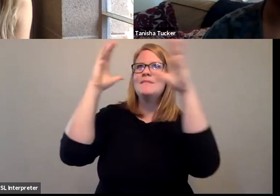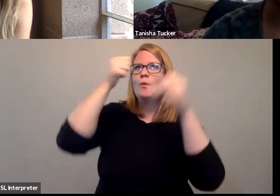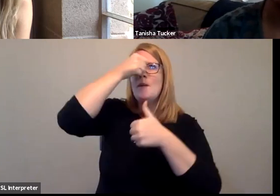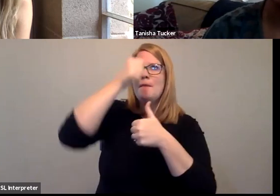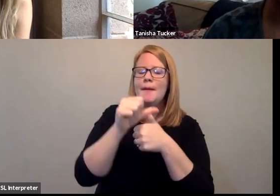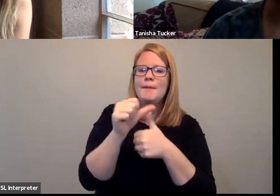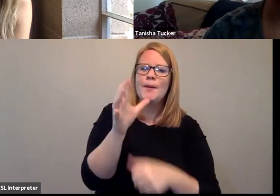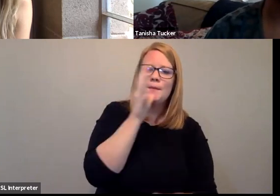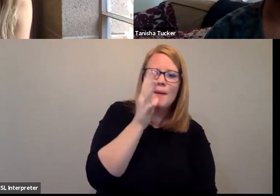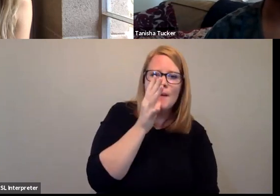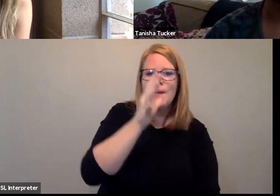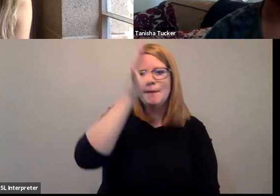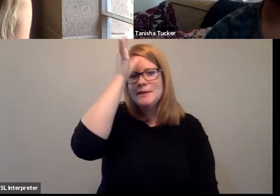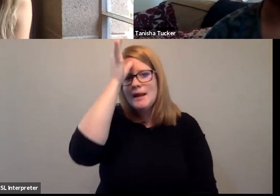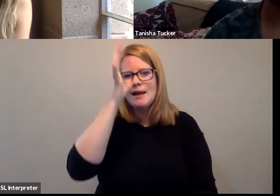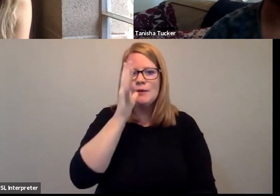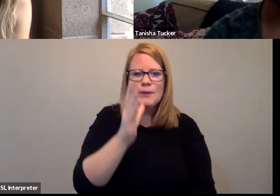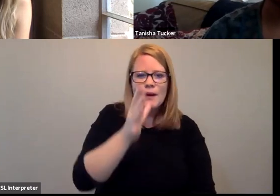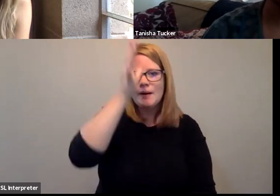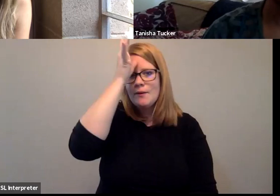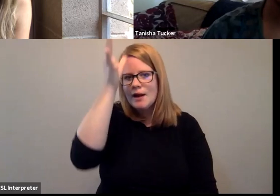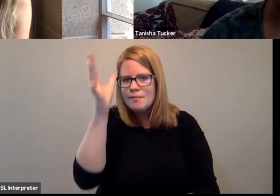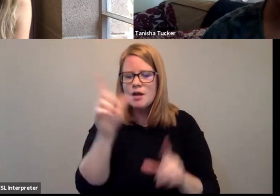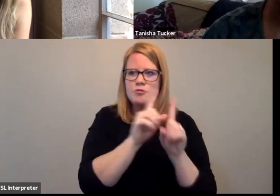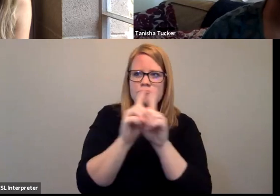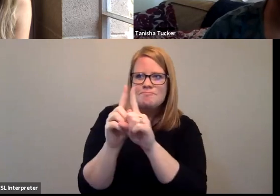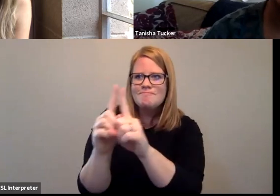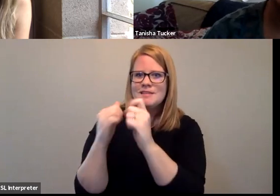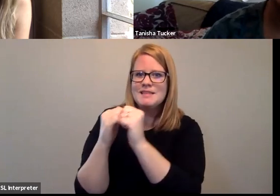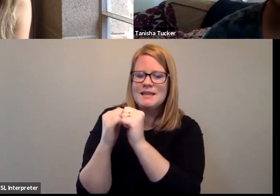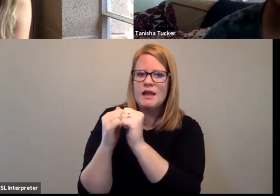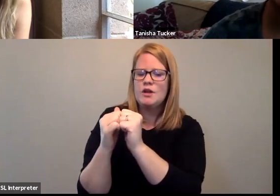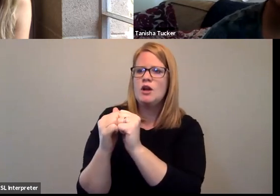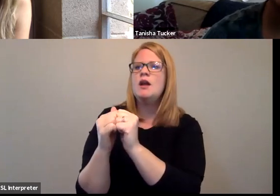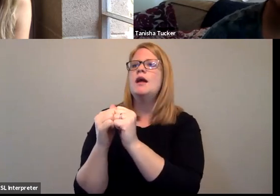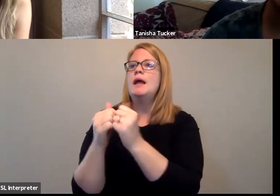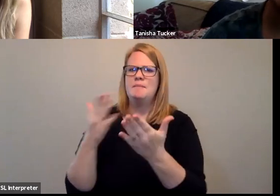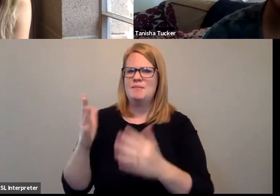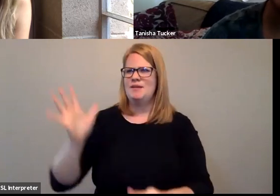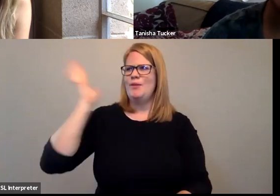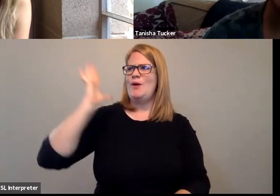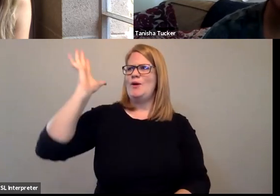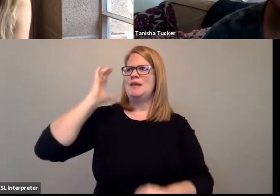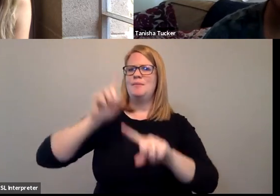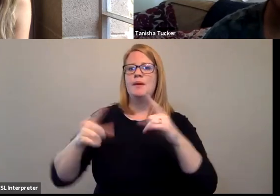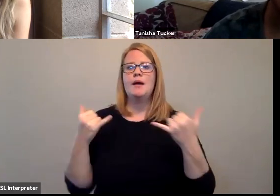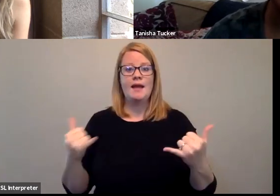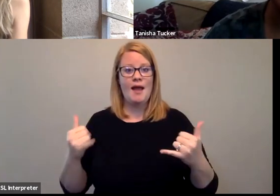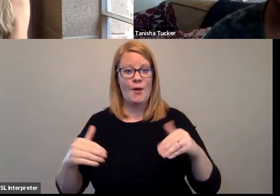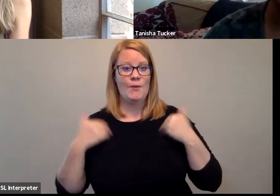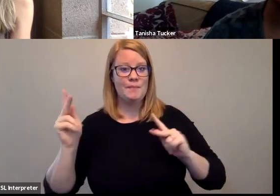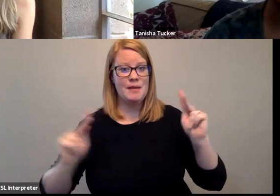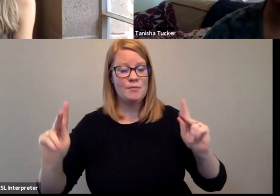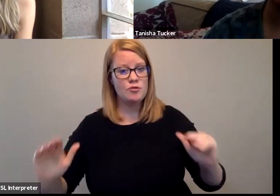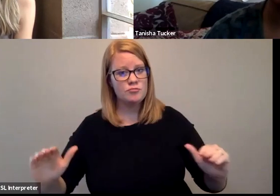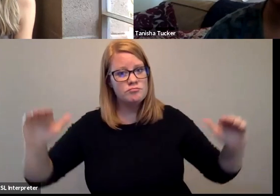their grandparents. And they may have not done it in years, but they come out and they're like, I want to continue to